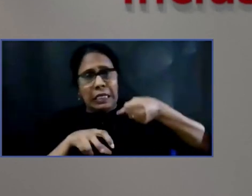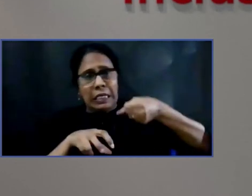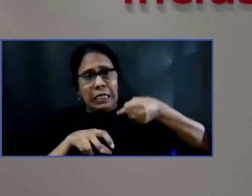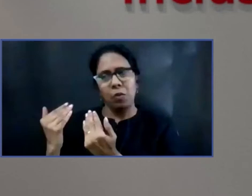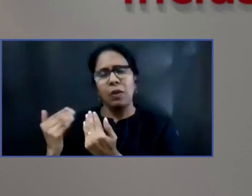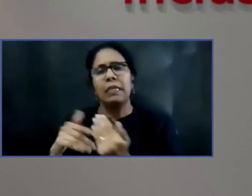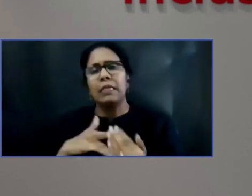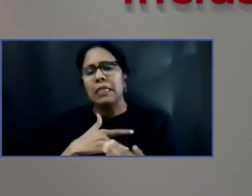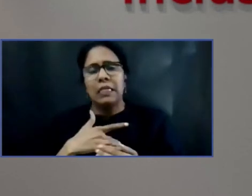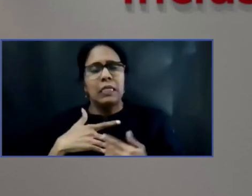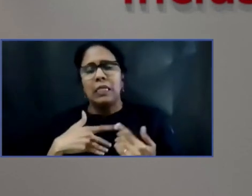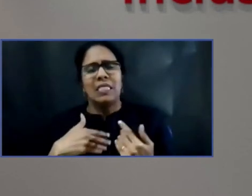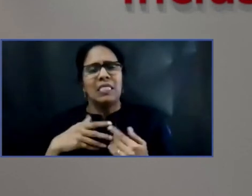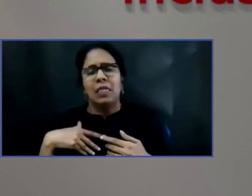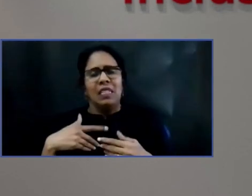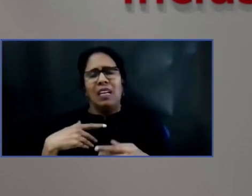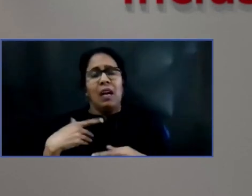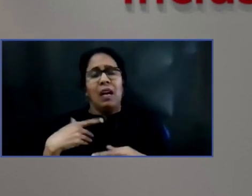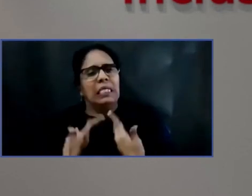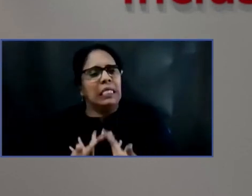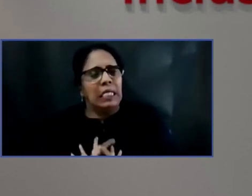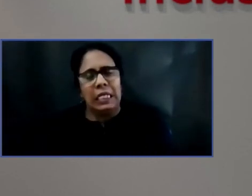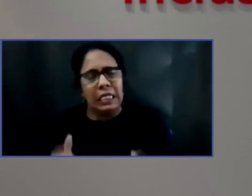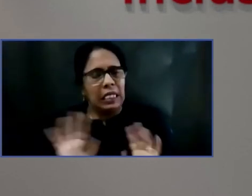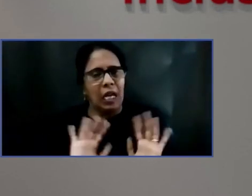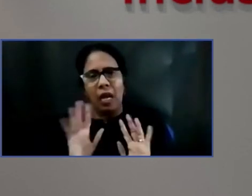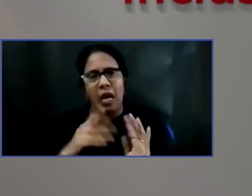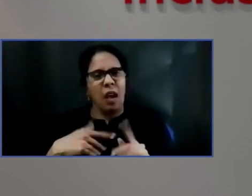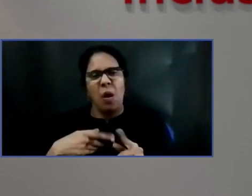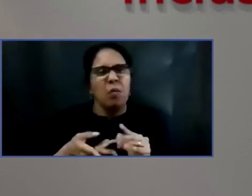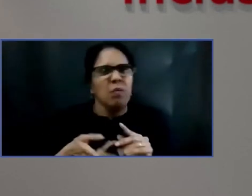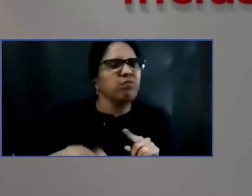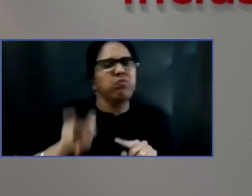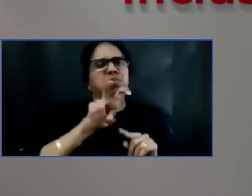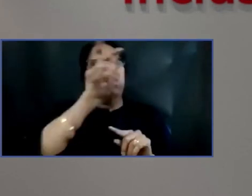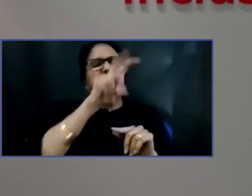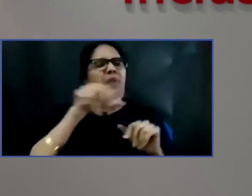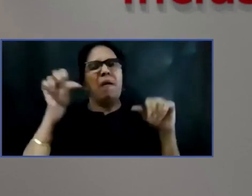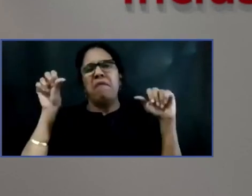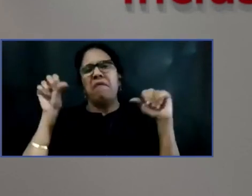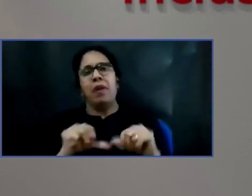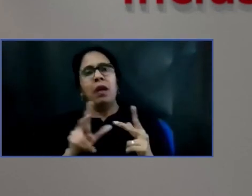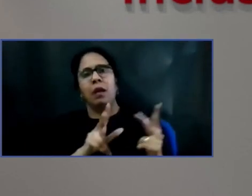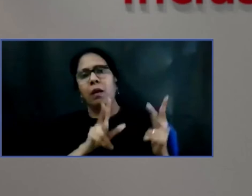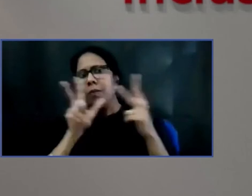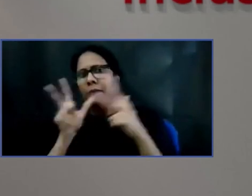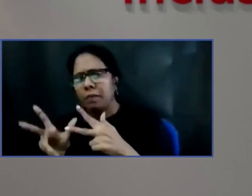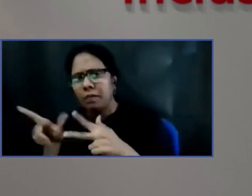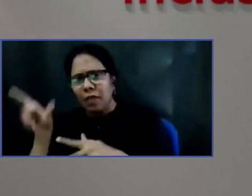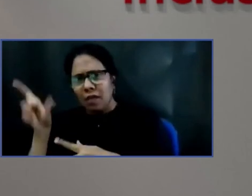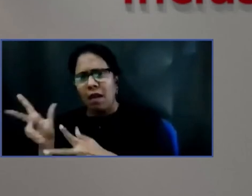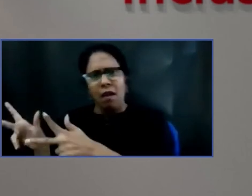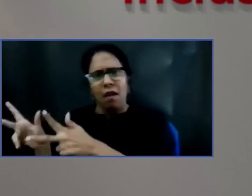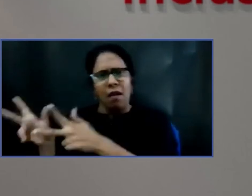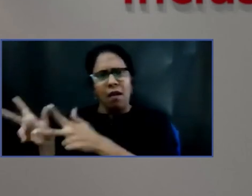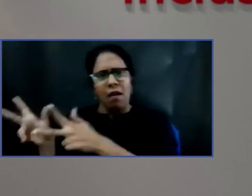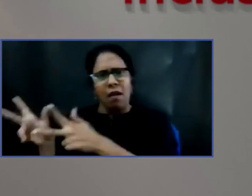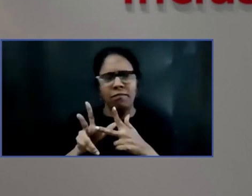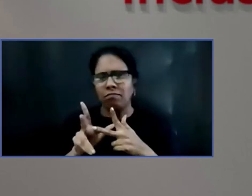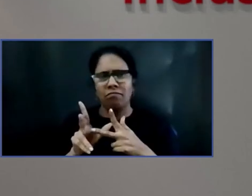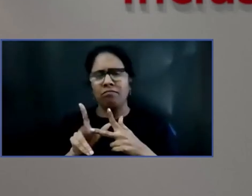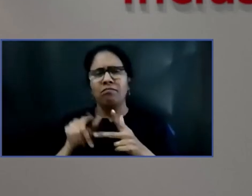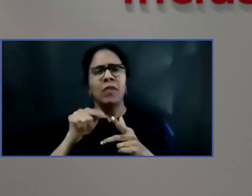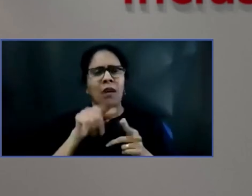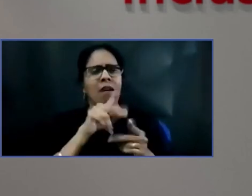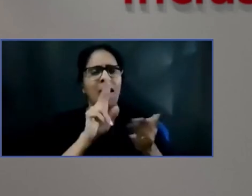again, that's it. I'm really tired, I'm burned out. At that time, what he said to me is that,